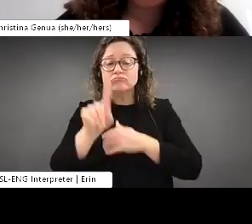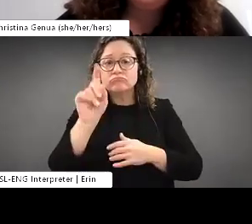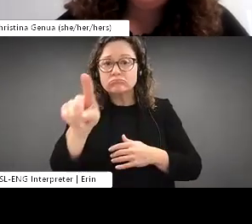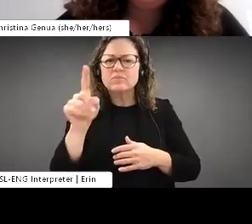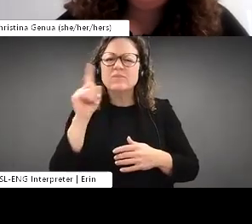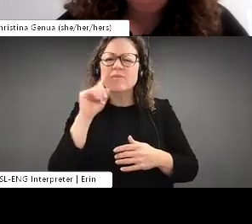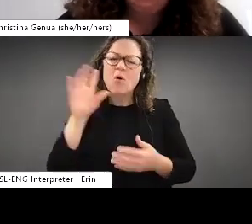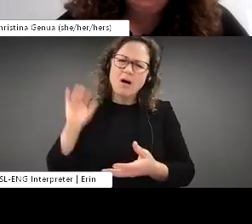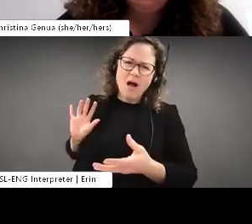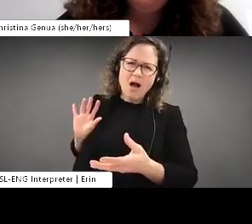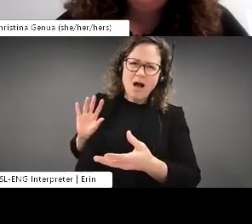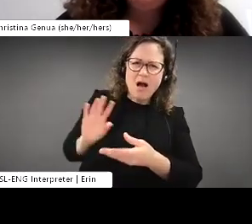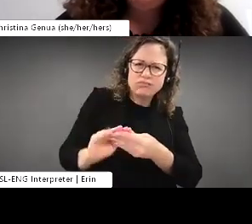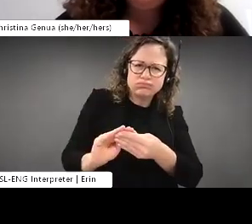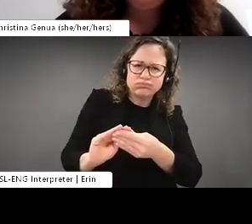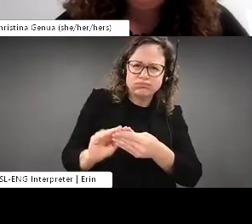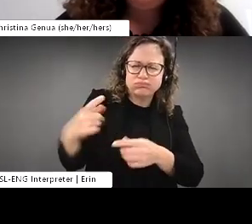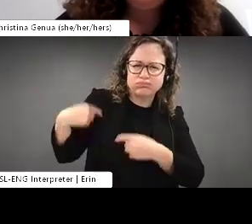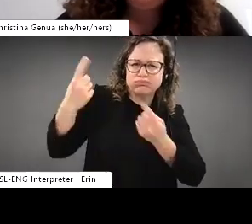all your transactions you made.